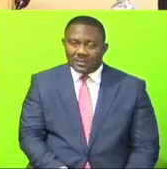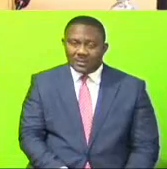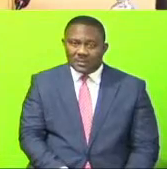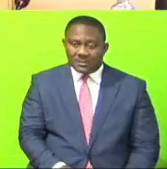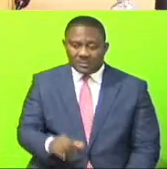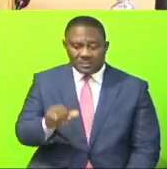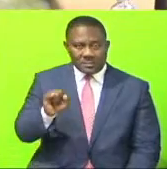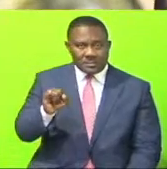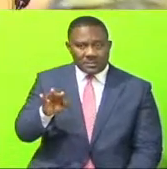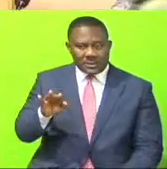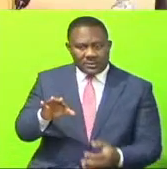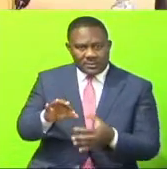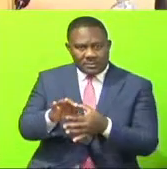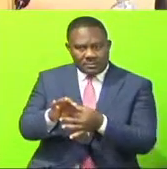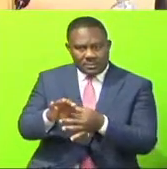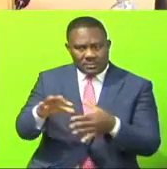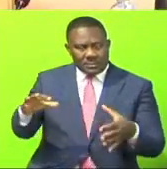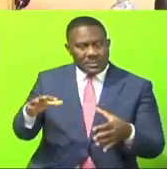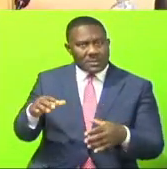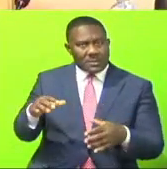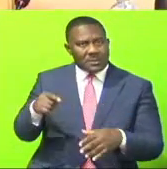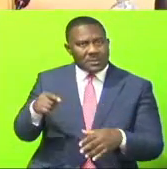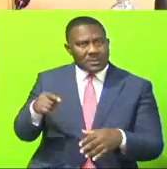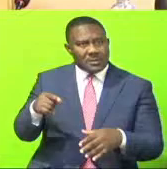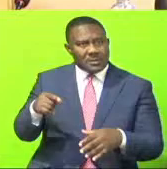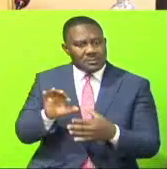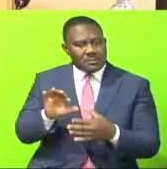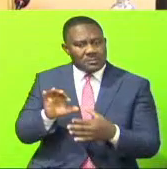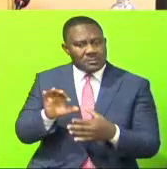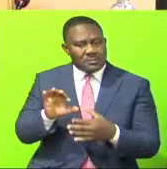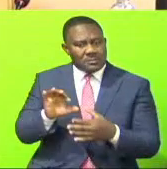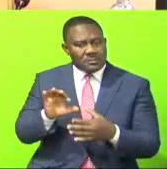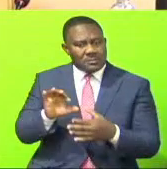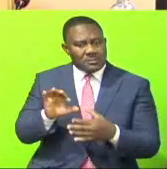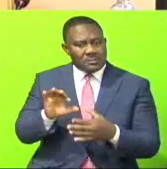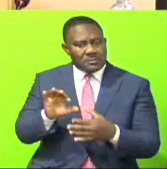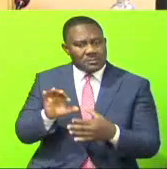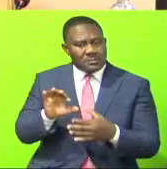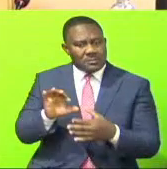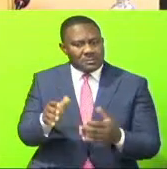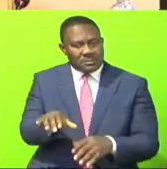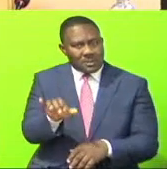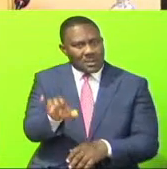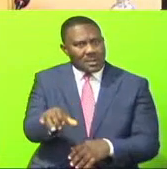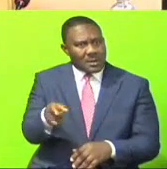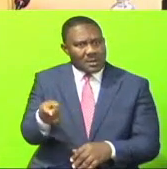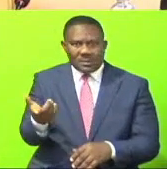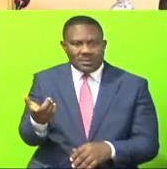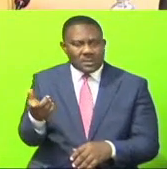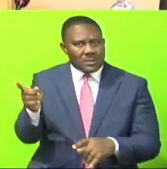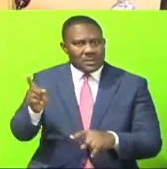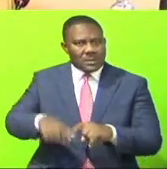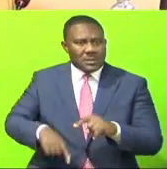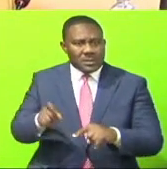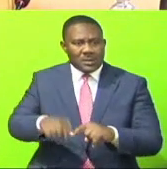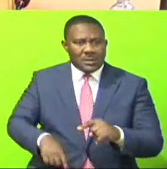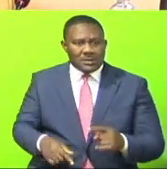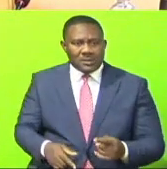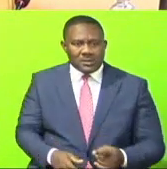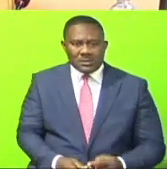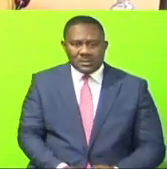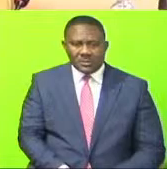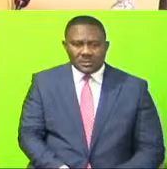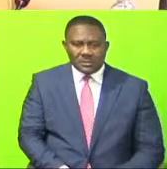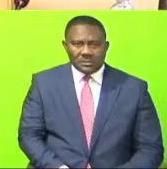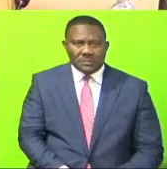vacancy can be created, when you cross carpet in the chamber, that one, it cannot be a correct statement.